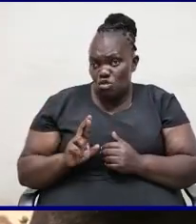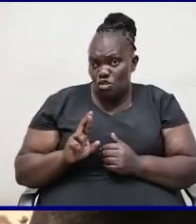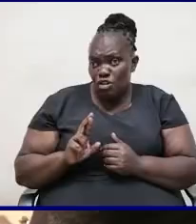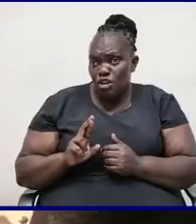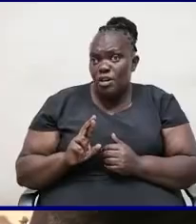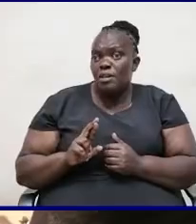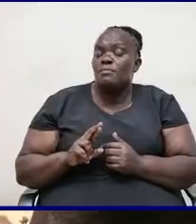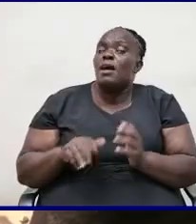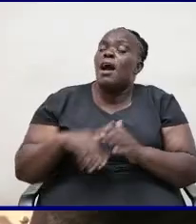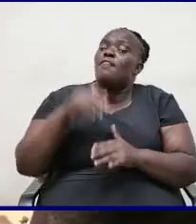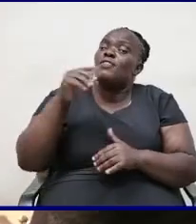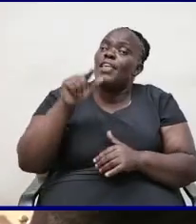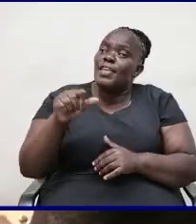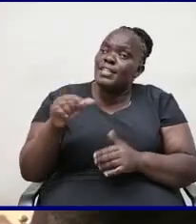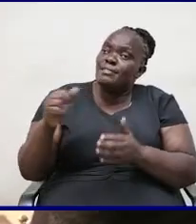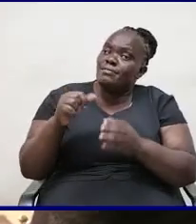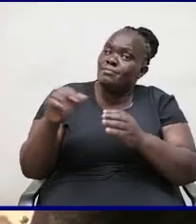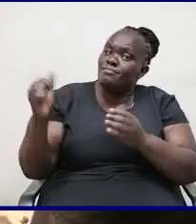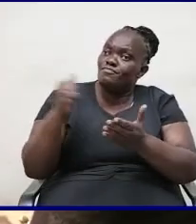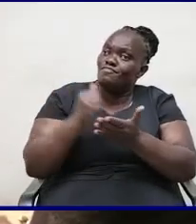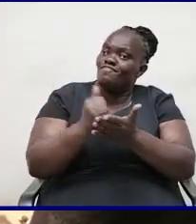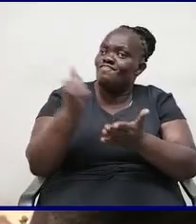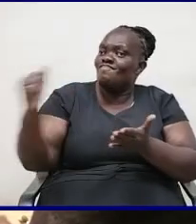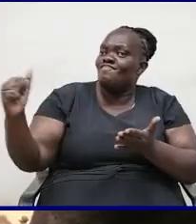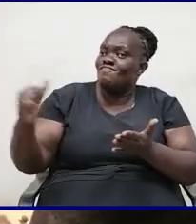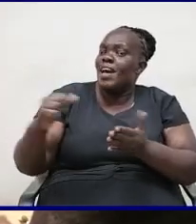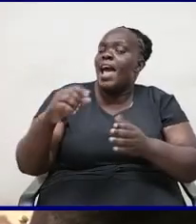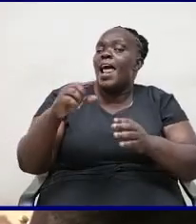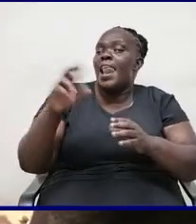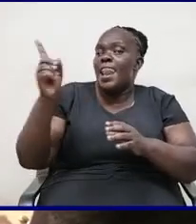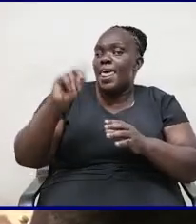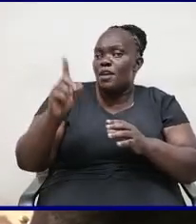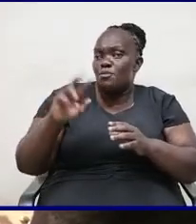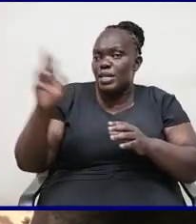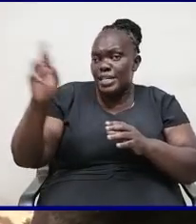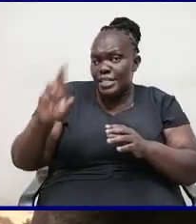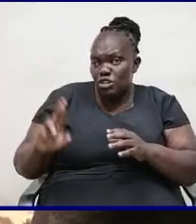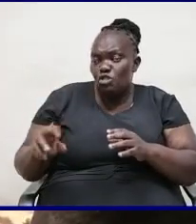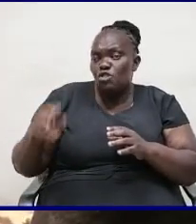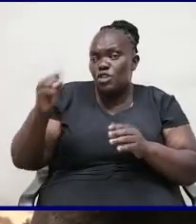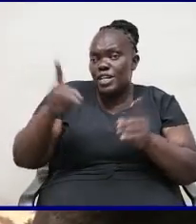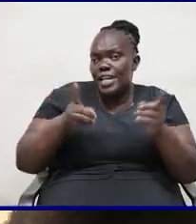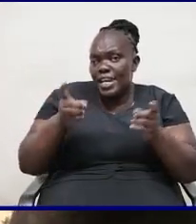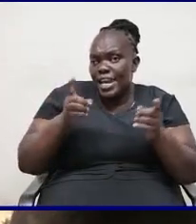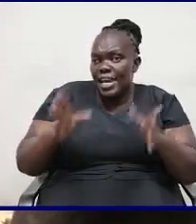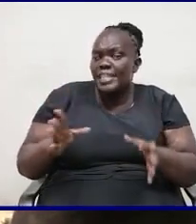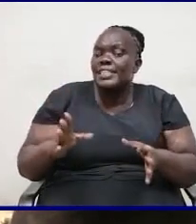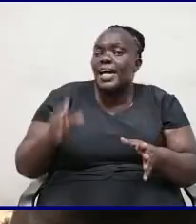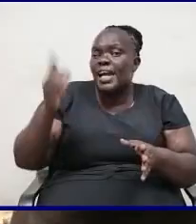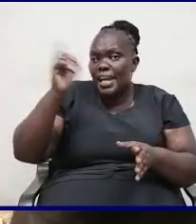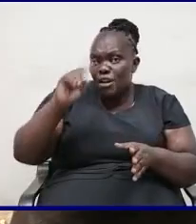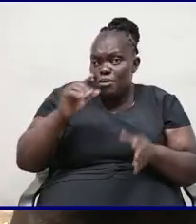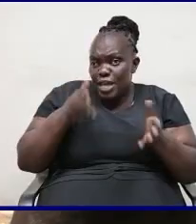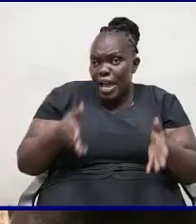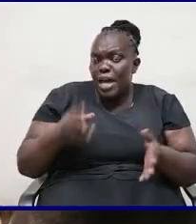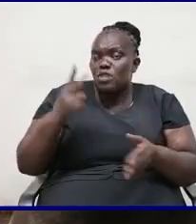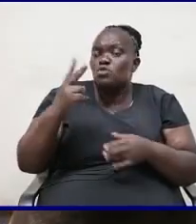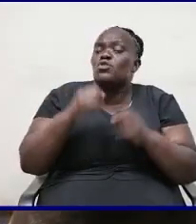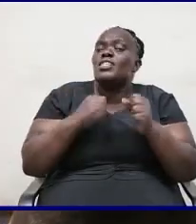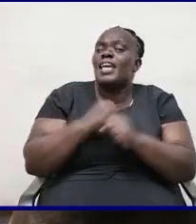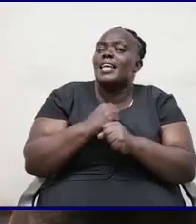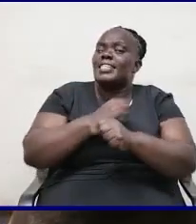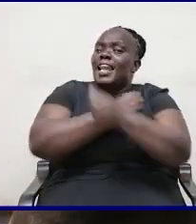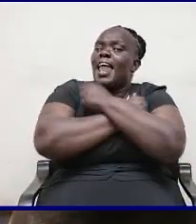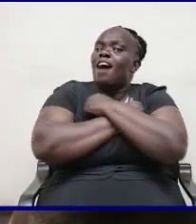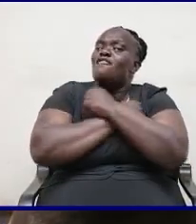And then after that, I was posted to Nairobi here. Okay. As the regional director of education, Nairobi, which I worked for 2 years. And I think I loved